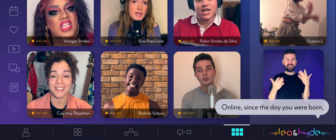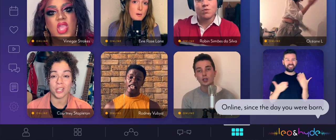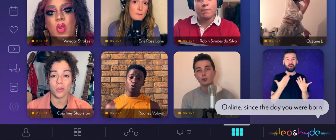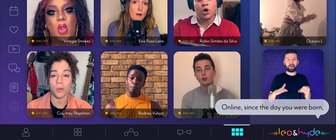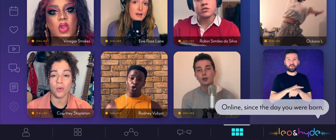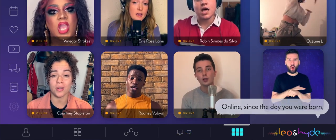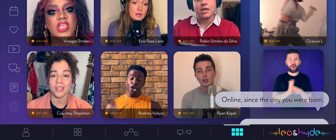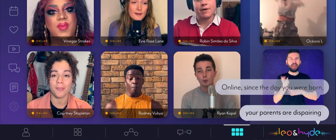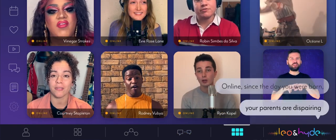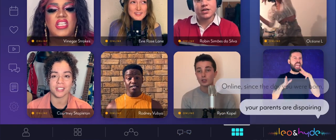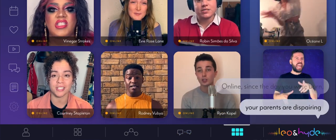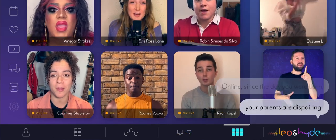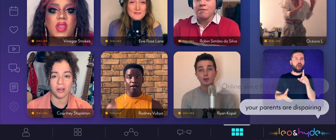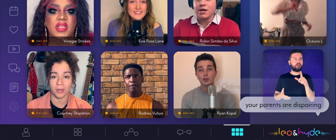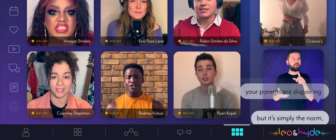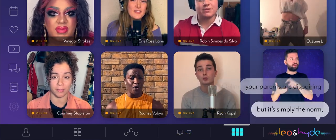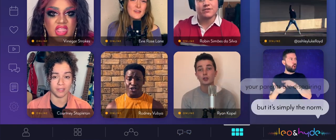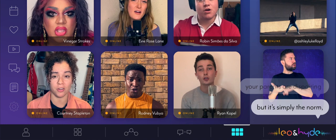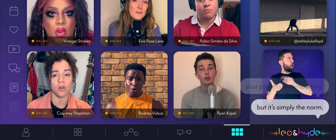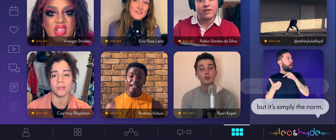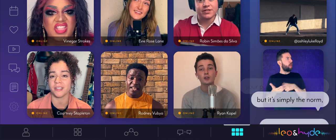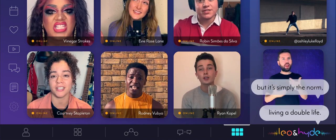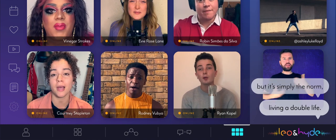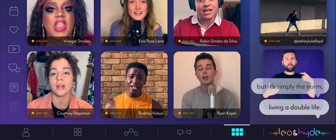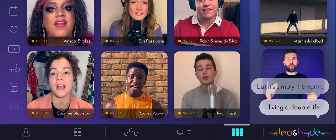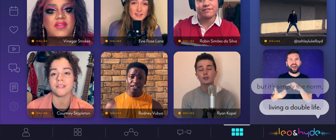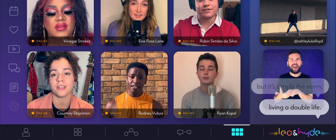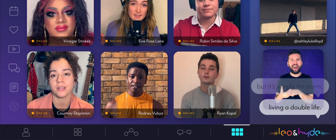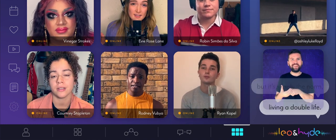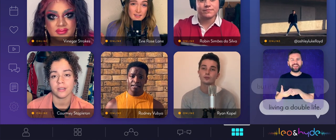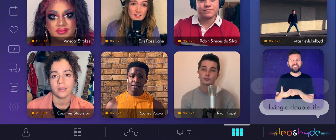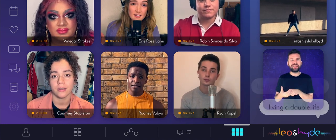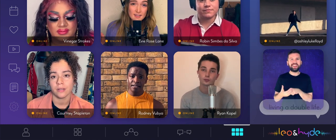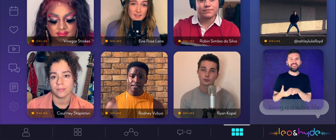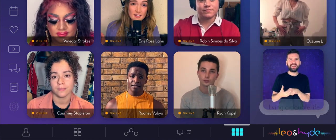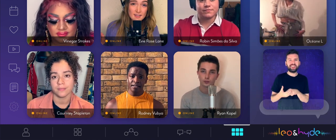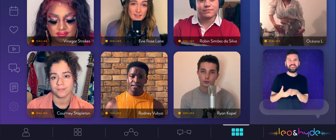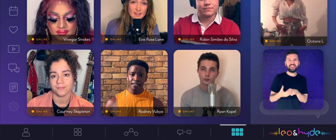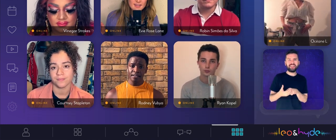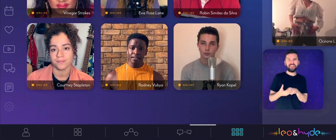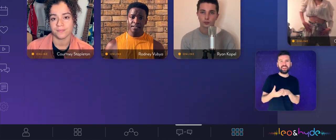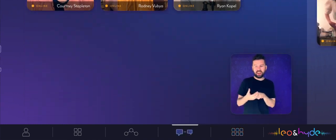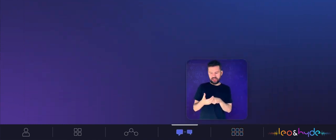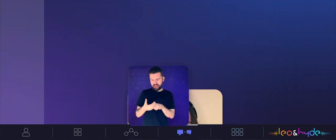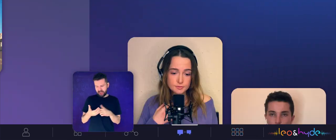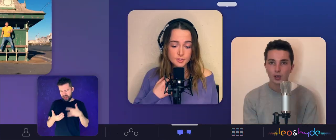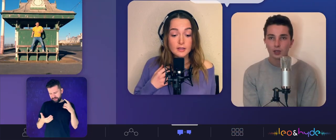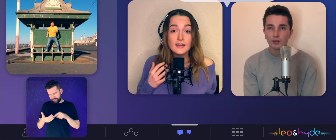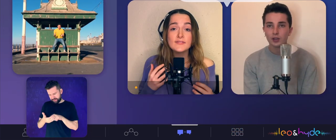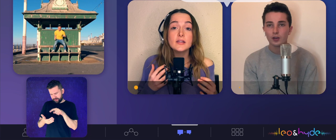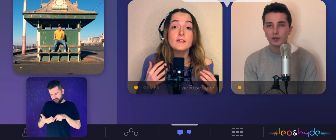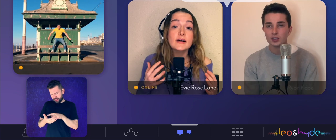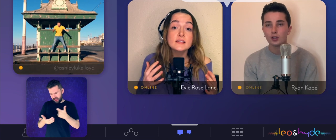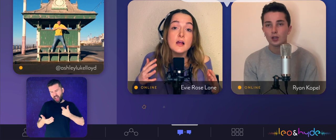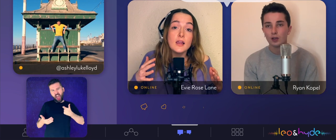Online, since the day you were born, your parents are despairing, but it's simply the norm. Living a double life. Look up, calm your